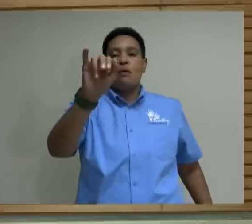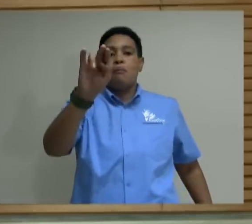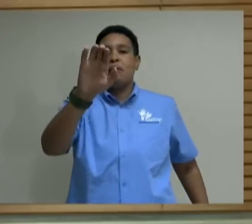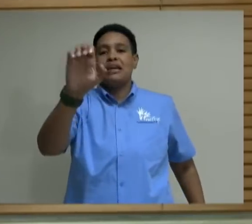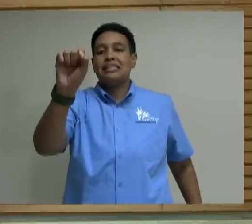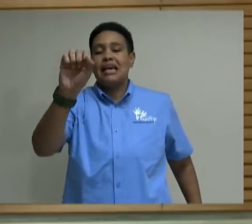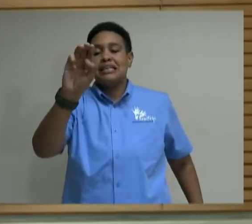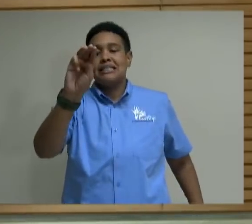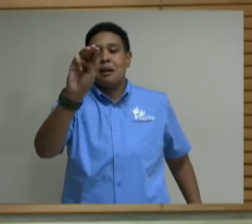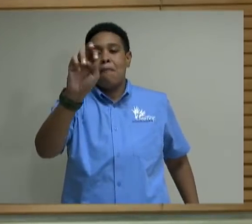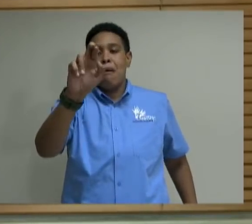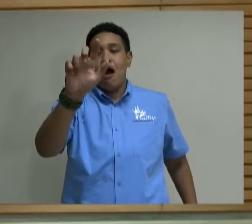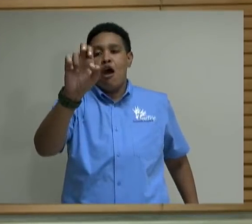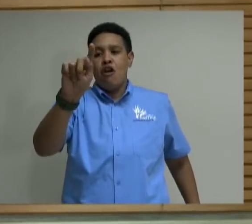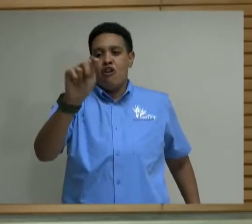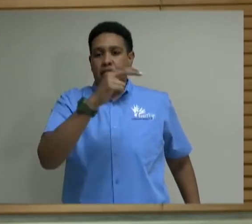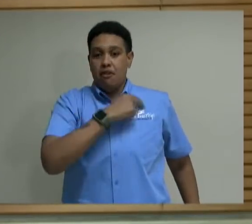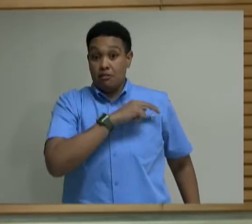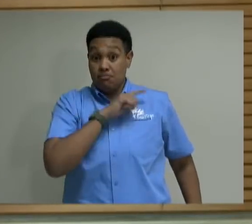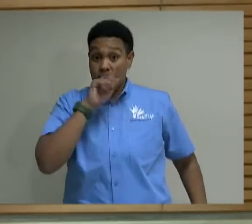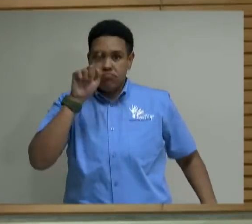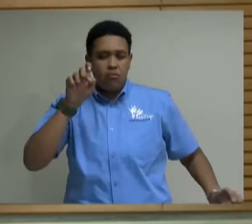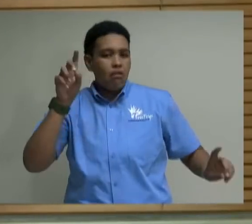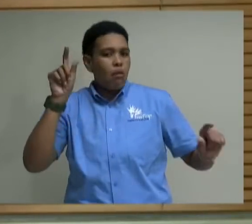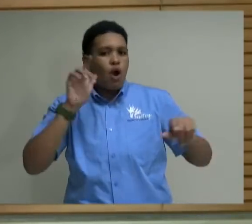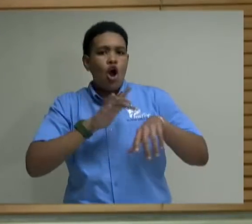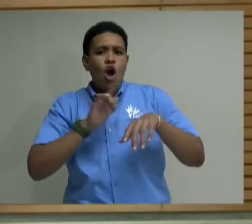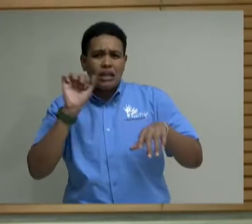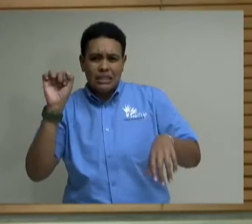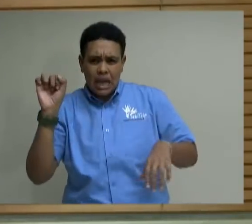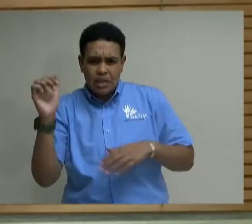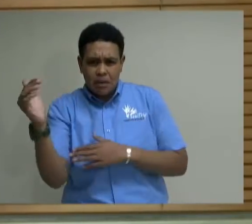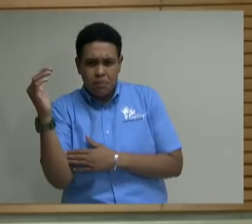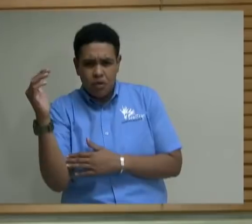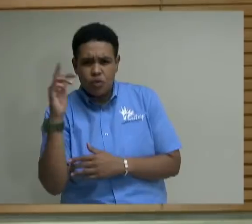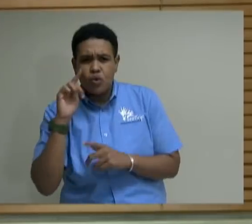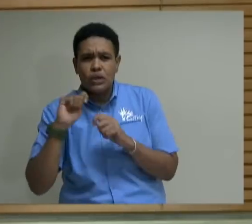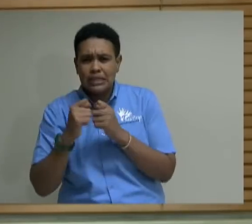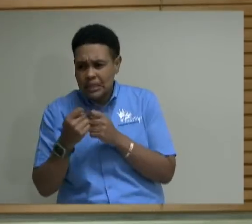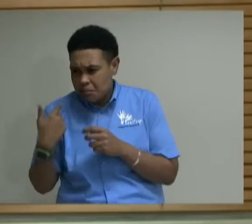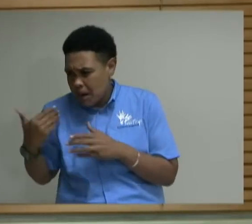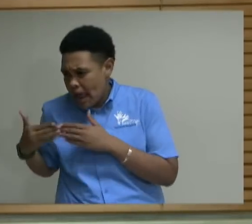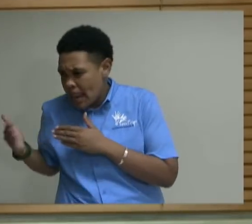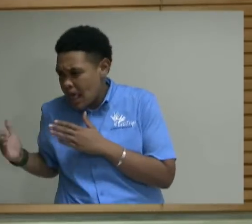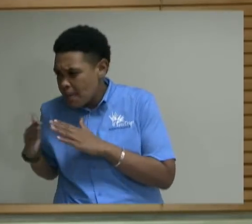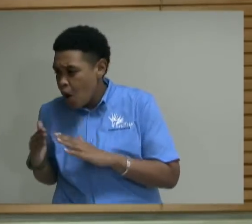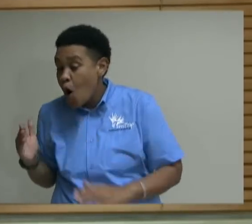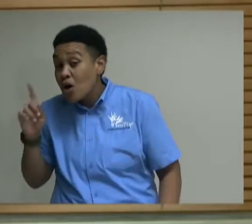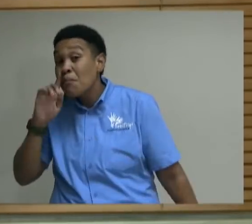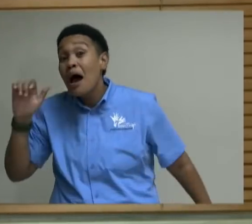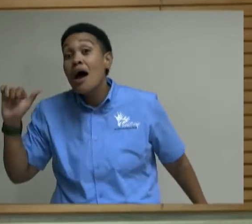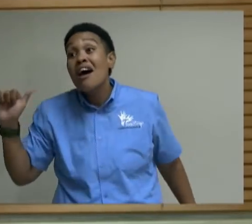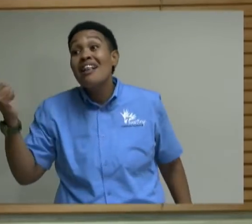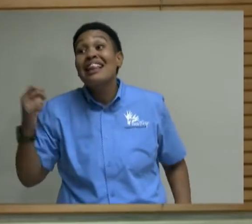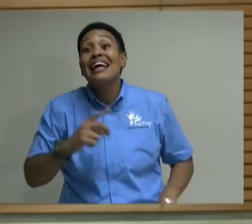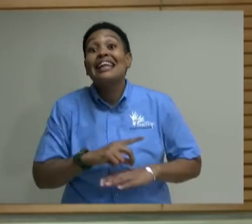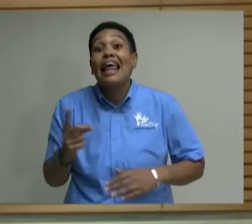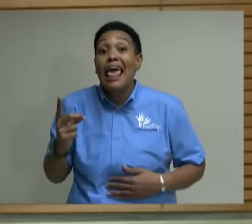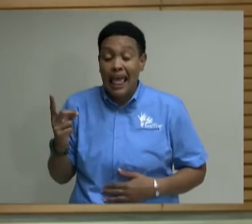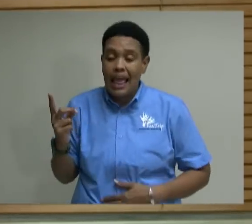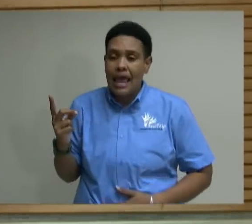very early. On the Saturday morning, we noticed a team at my neighbor's house, and by the following day, there was a